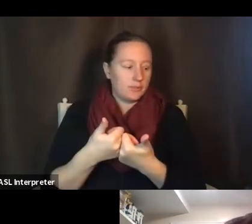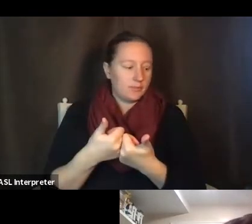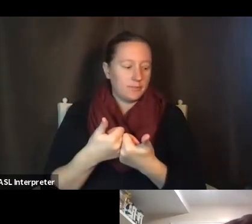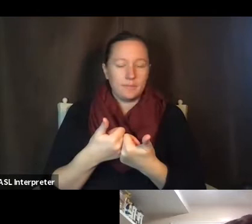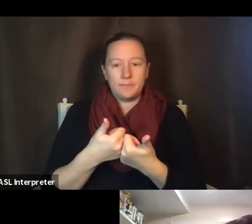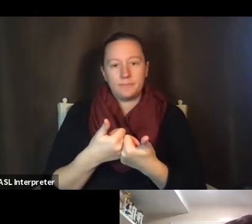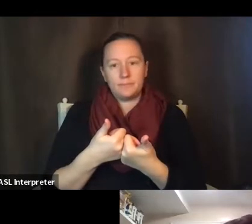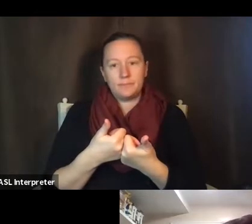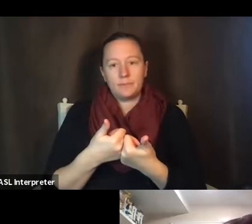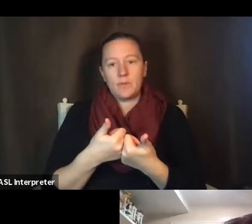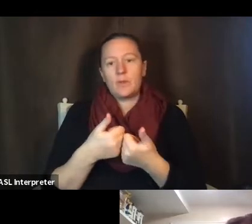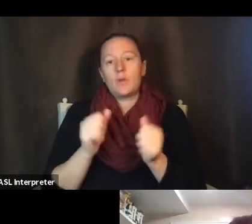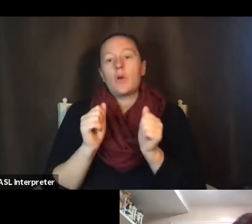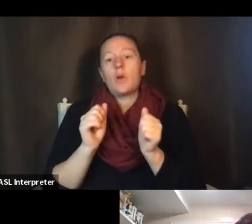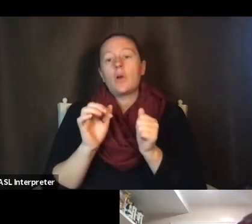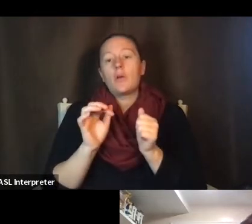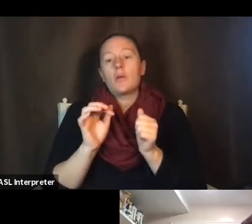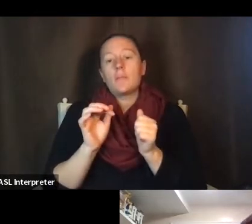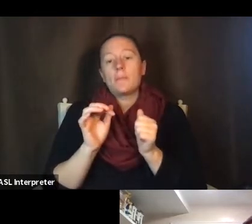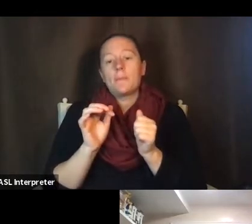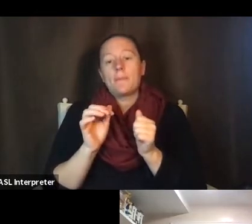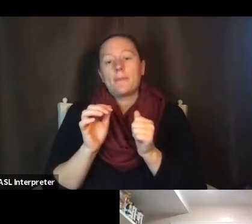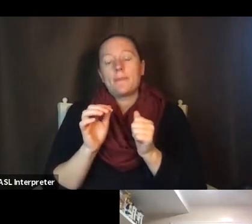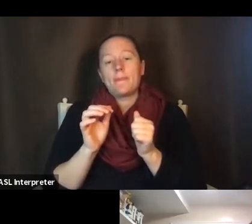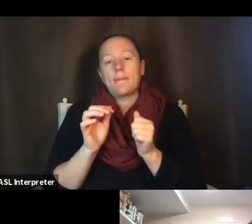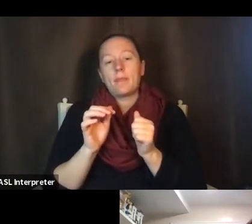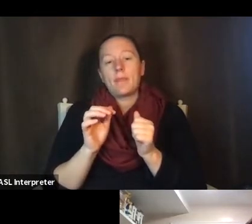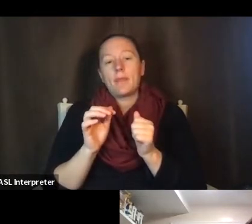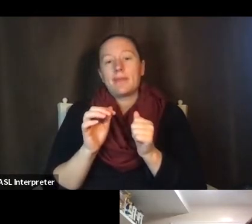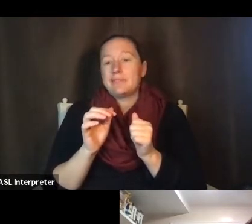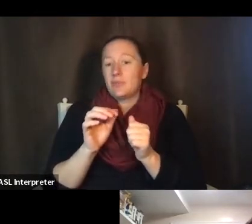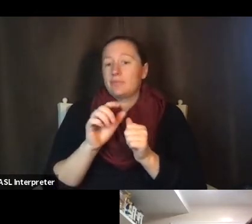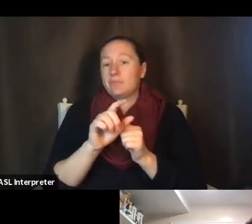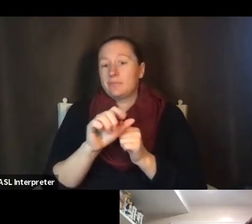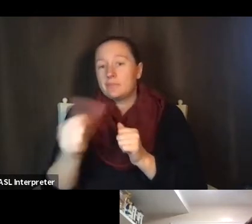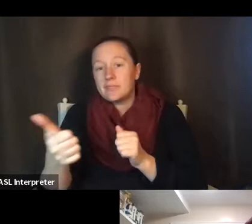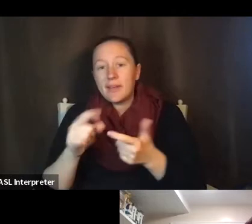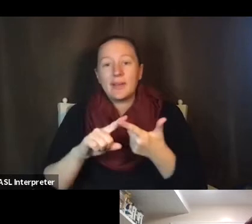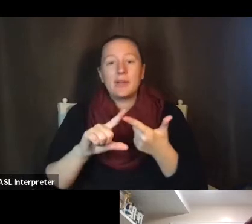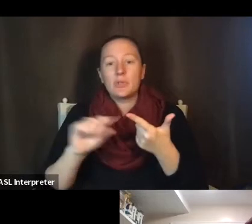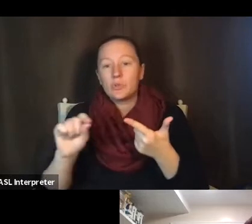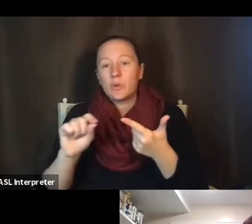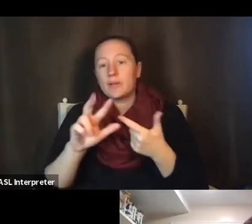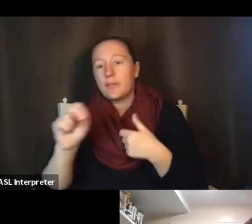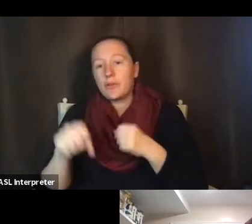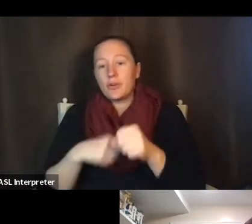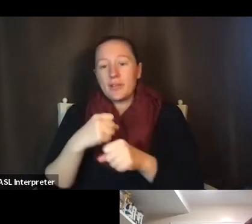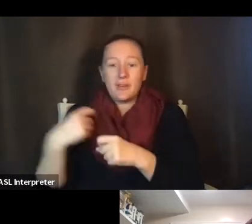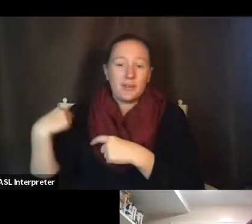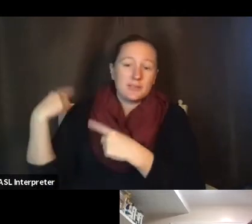And so with these decades-long efforts to kind of address these